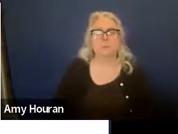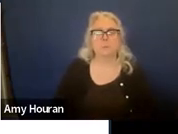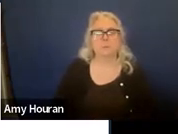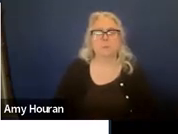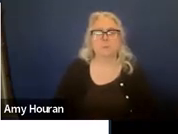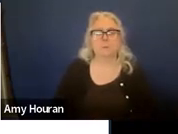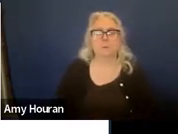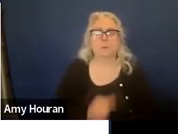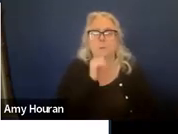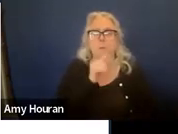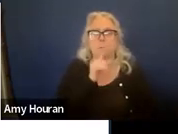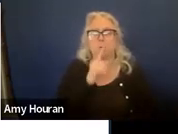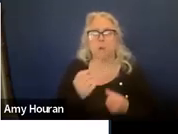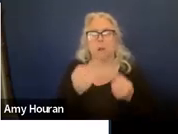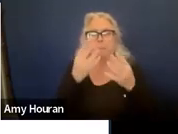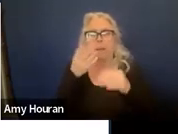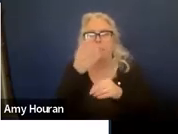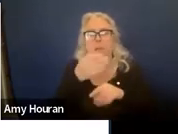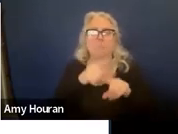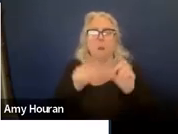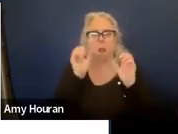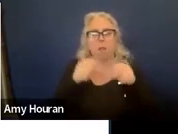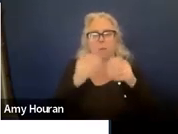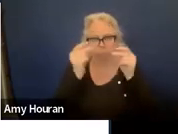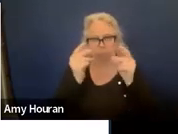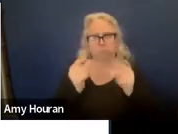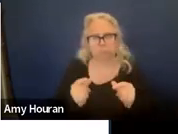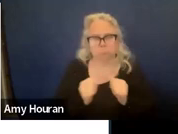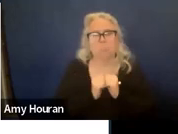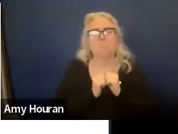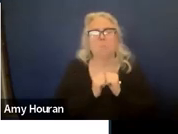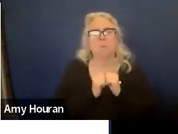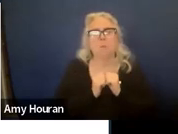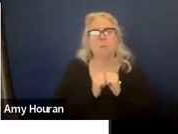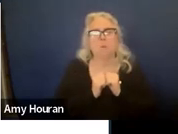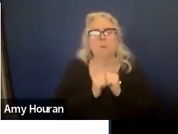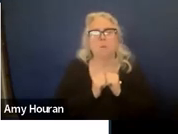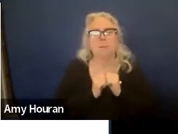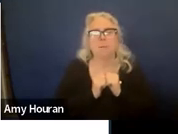I don't know how many there are here, but I can go through them quick.